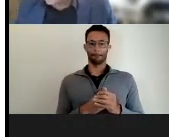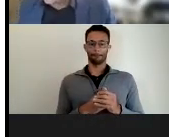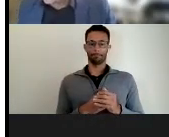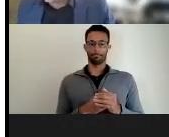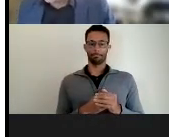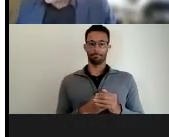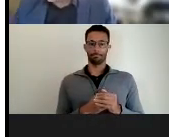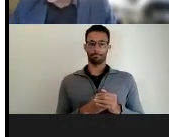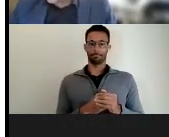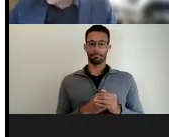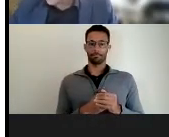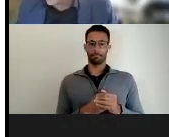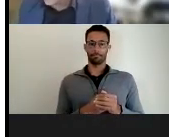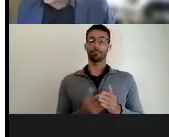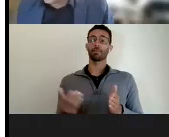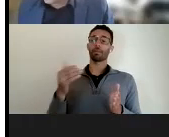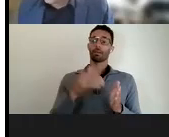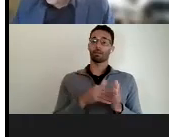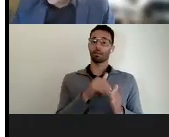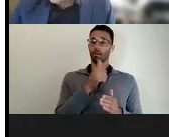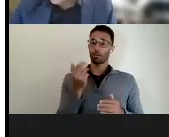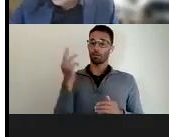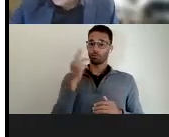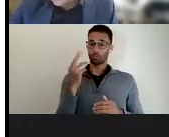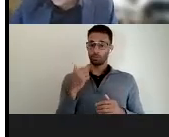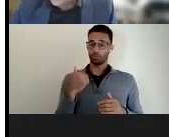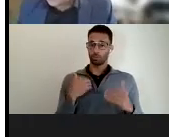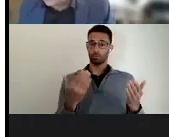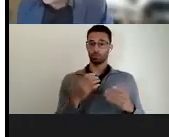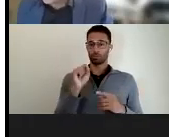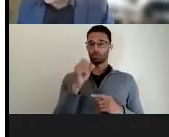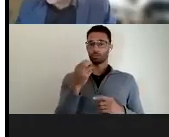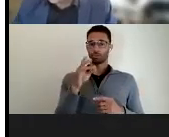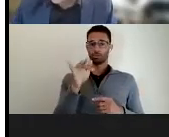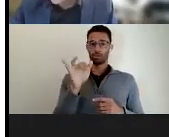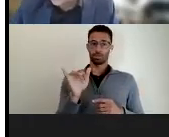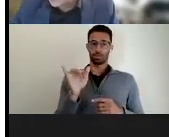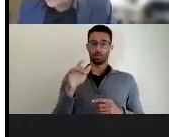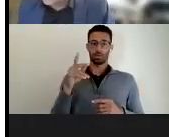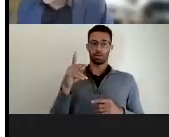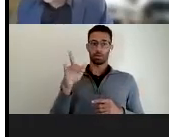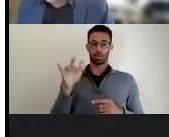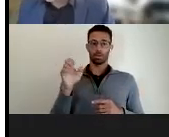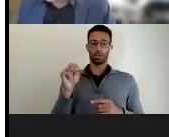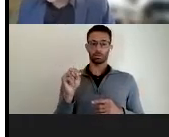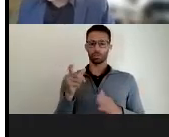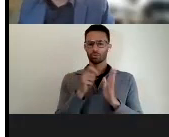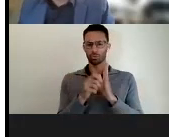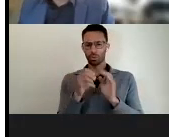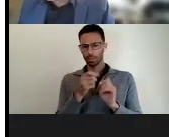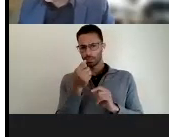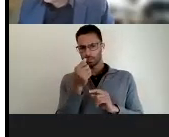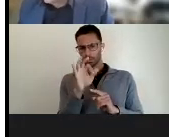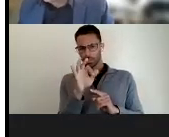Again, another reason why we're here. This is Shirley Klein. Actually, she wrote this poem in 1990. That's a mistake. And she wrote